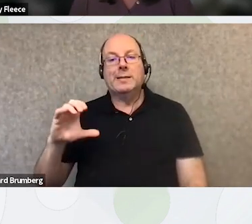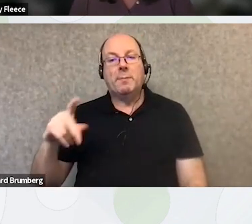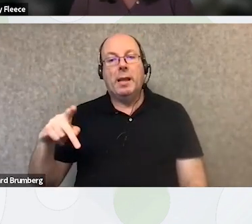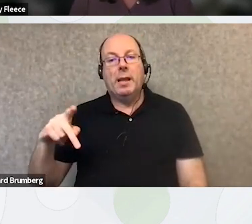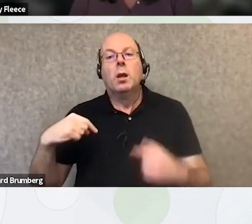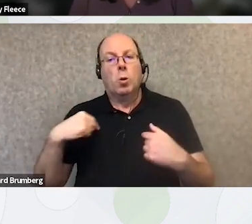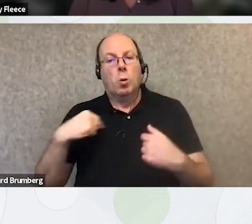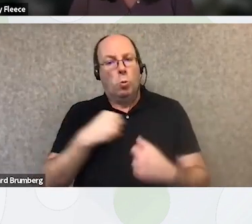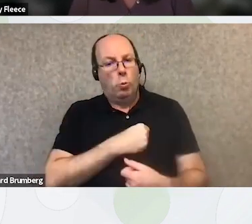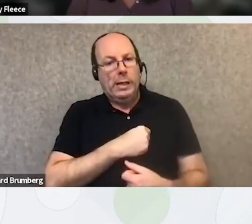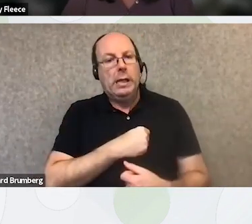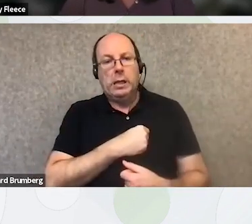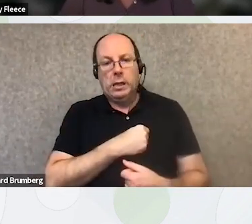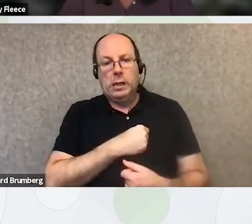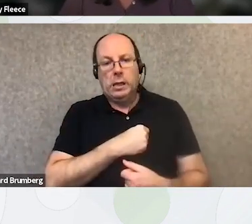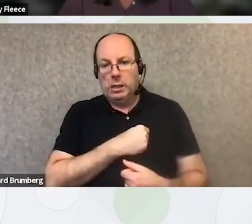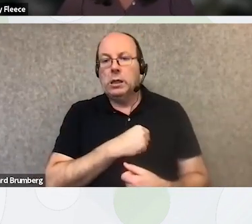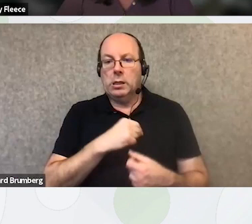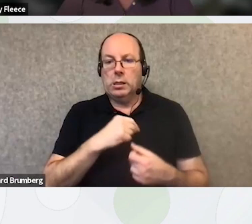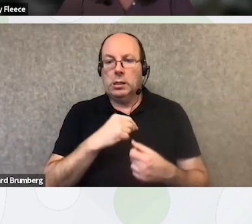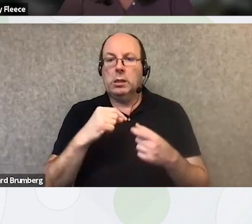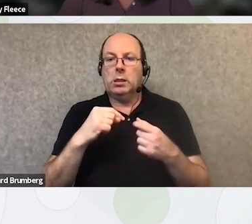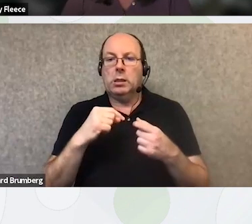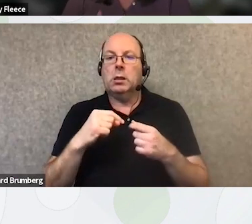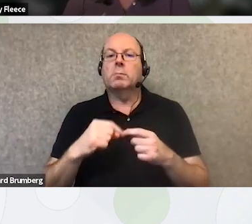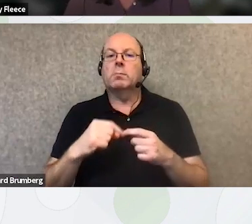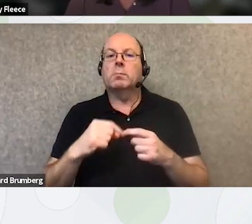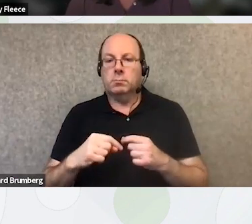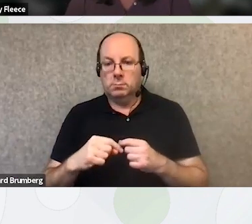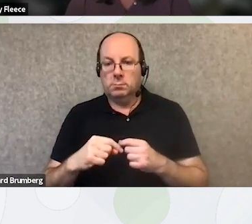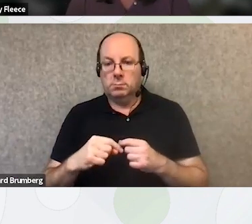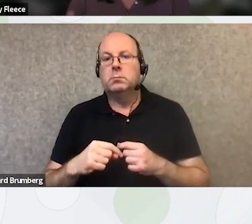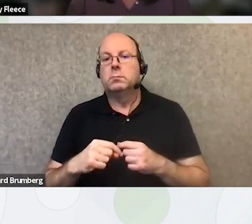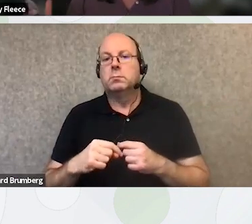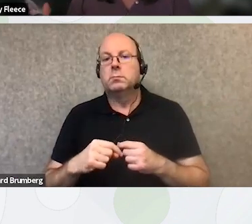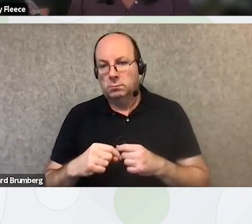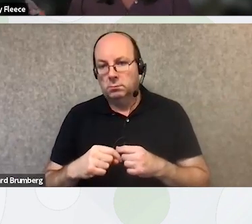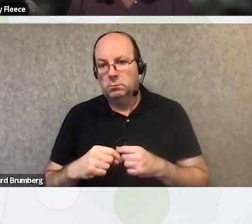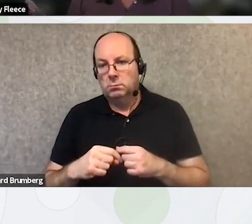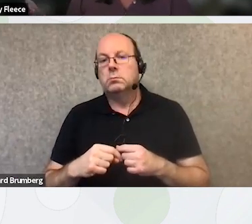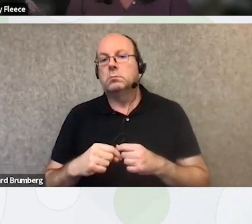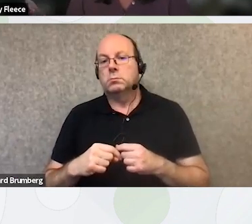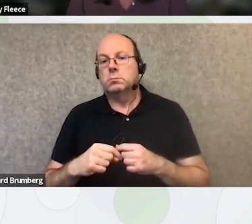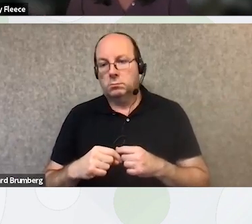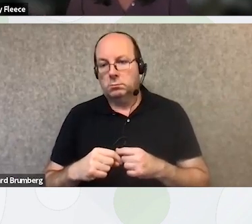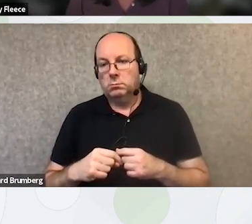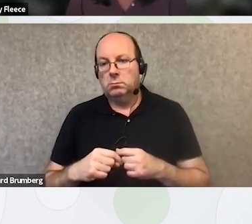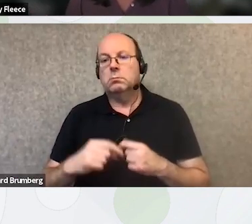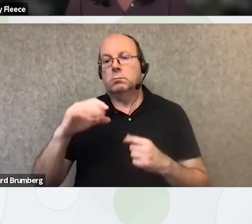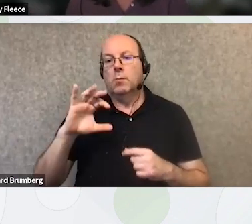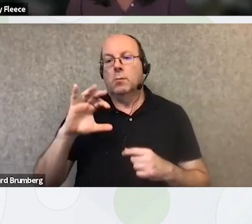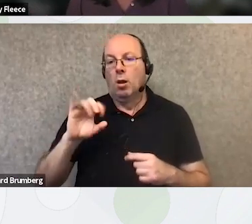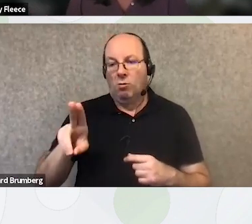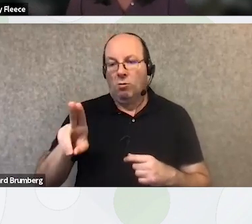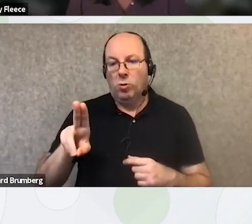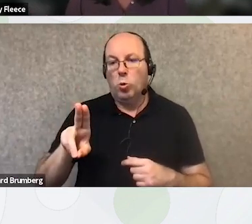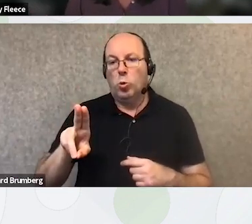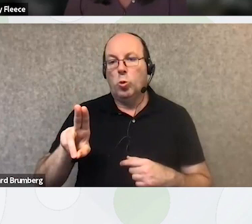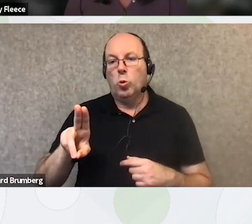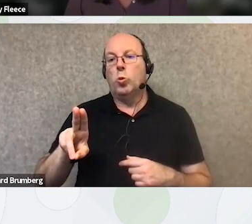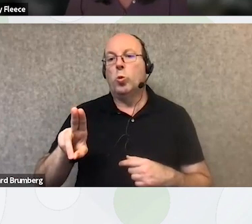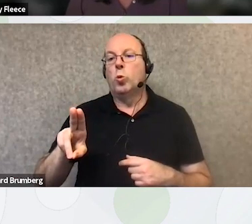have a very important role in preventing the transmission of influenza in our healthcare